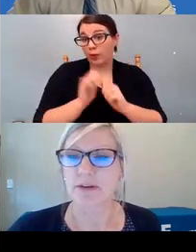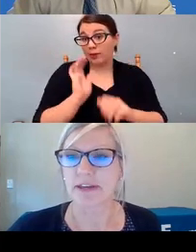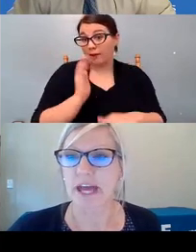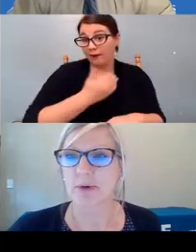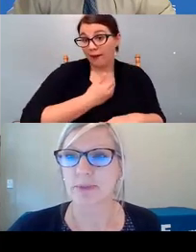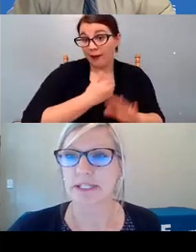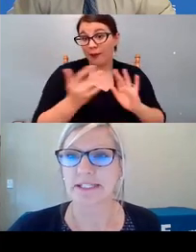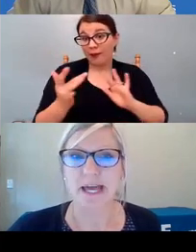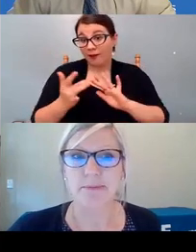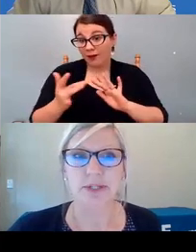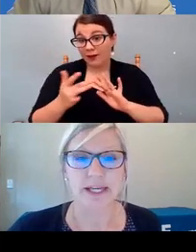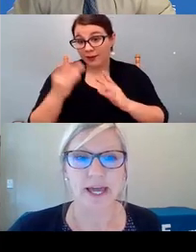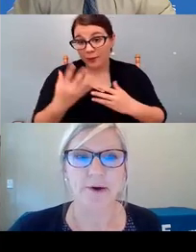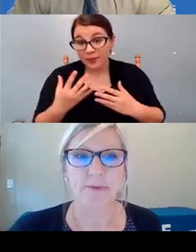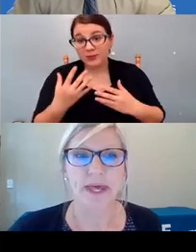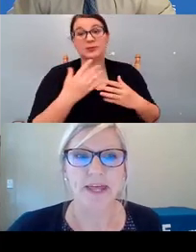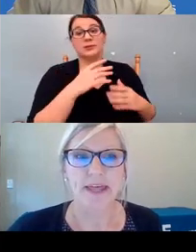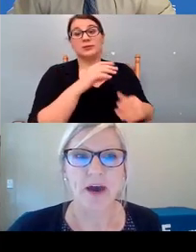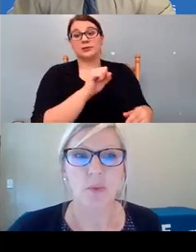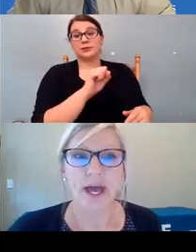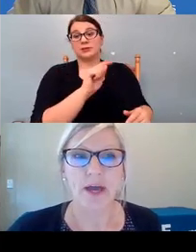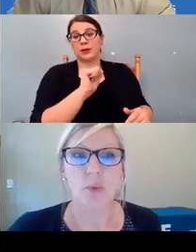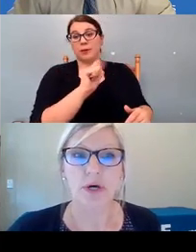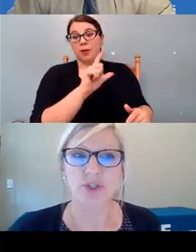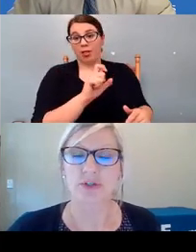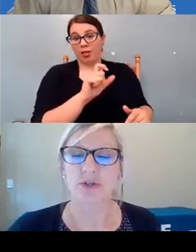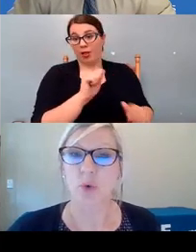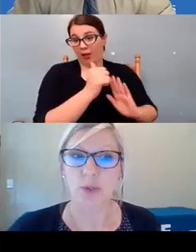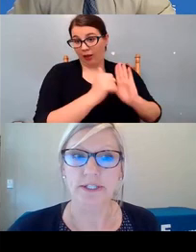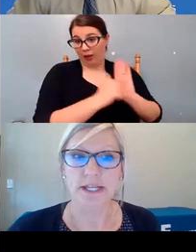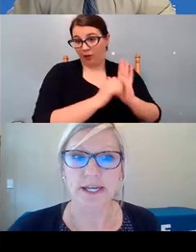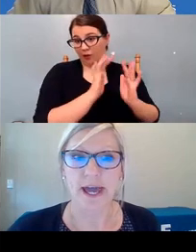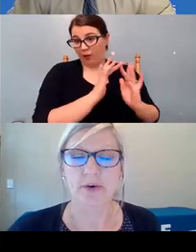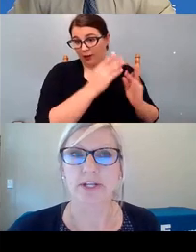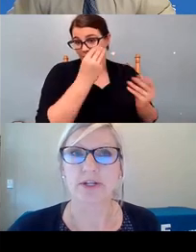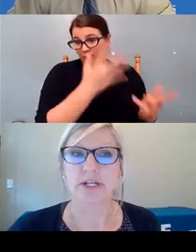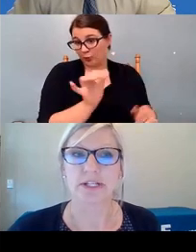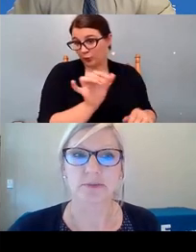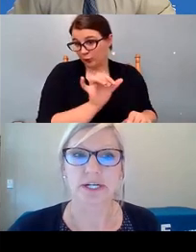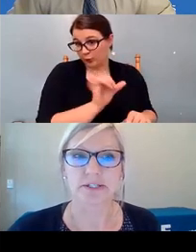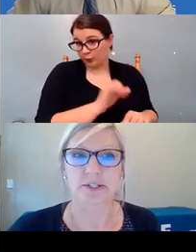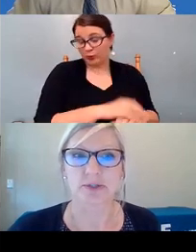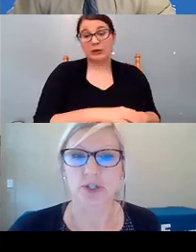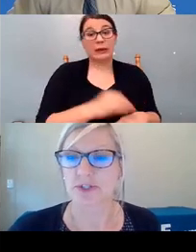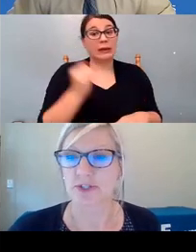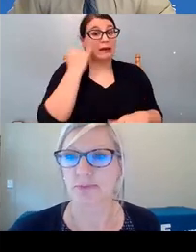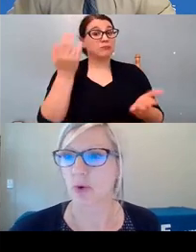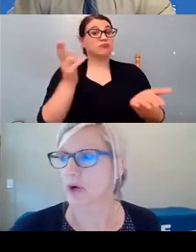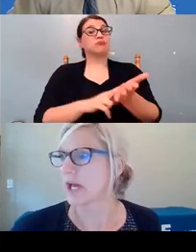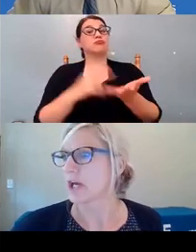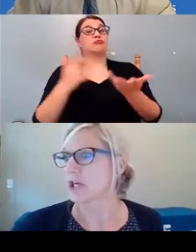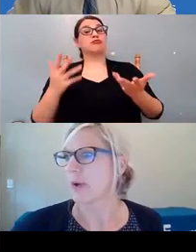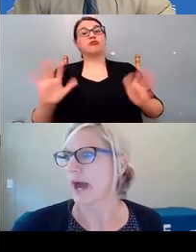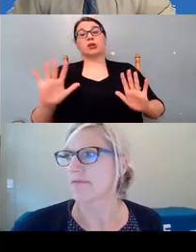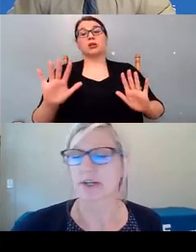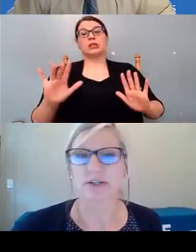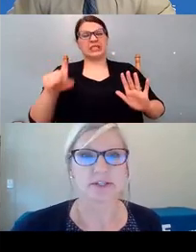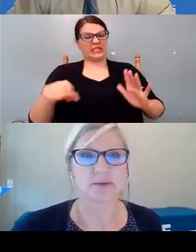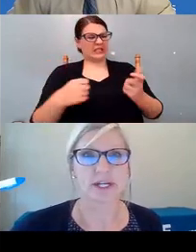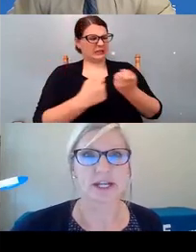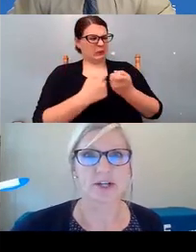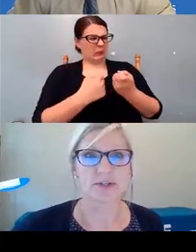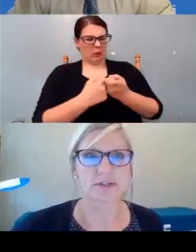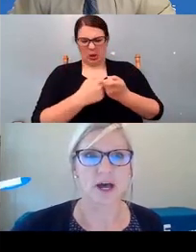just WVABLE, but stable account. That way, once you've enrolled in the account and you need some customer service support, you have